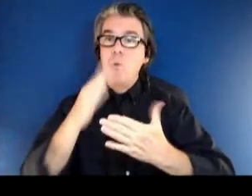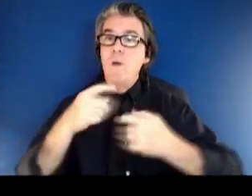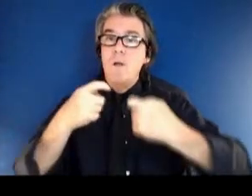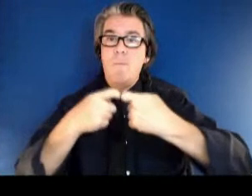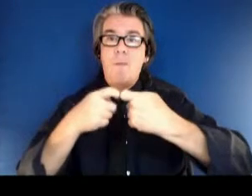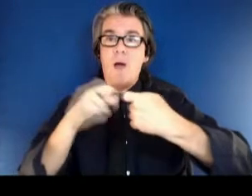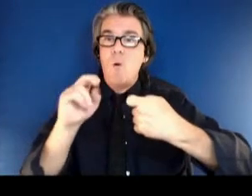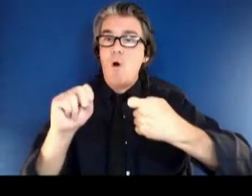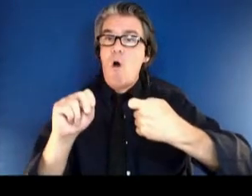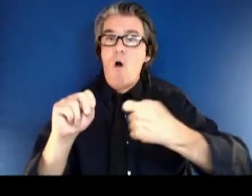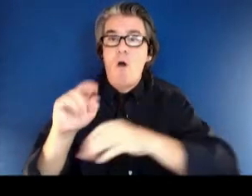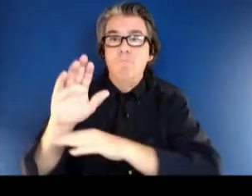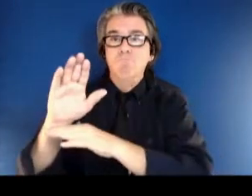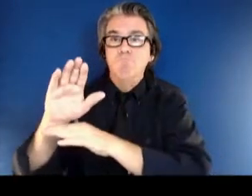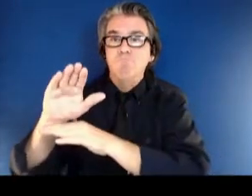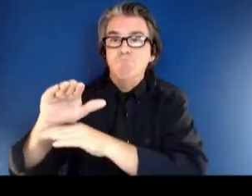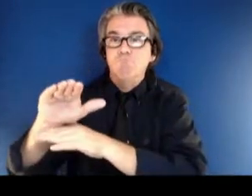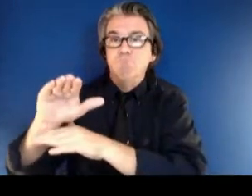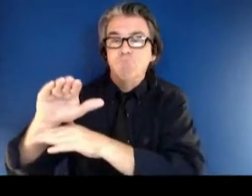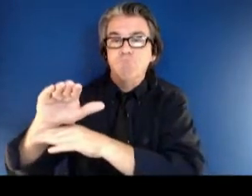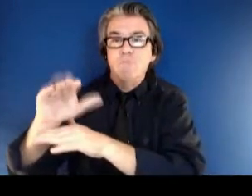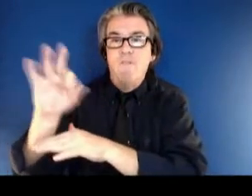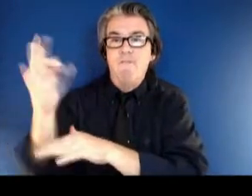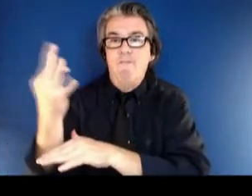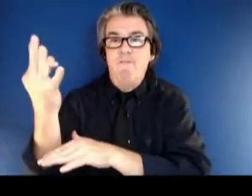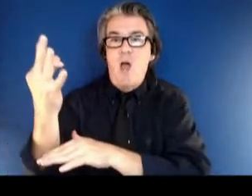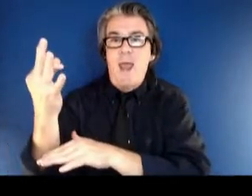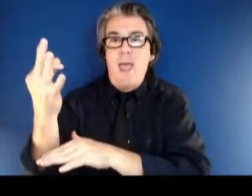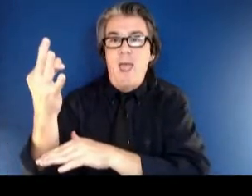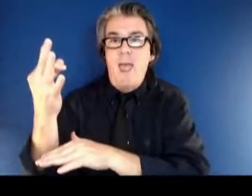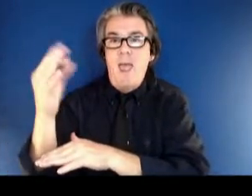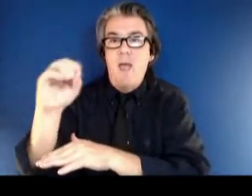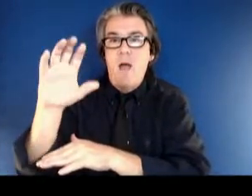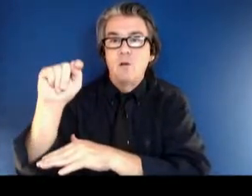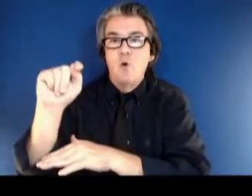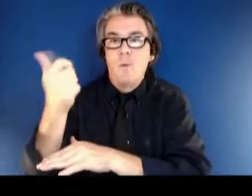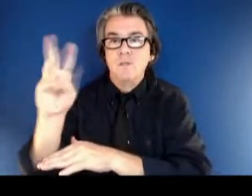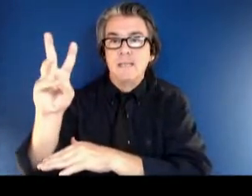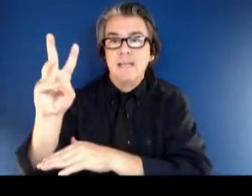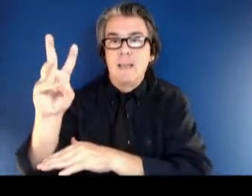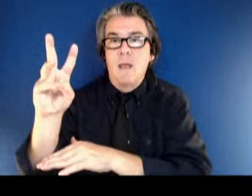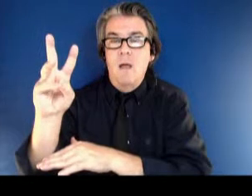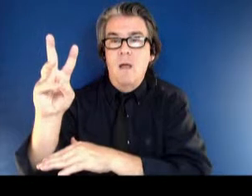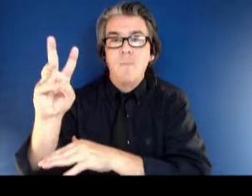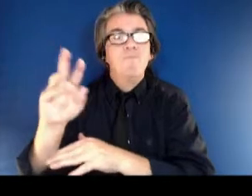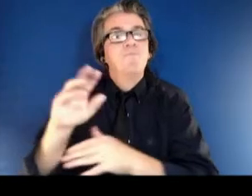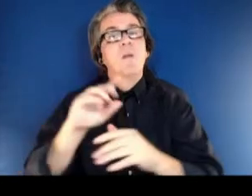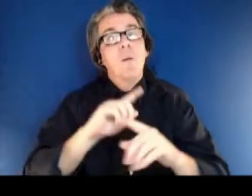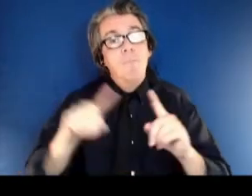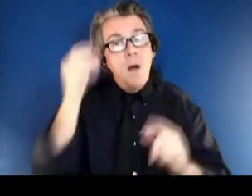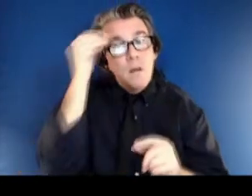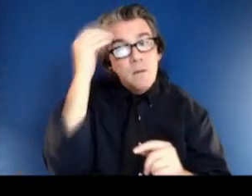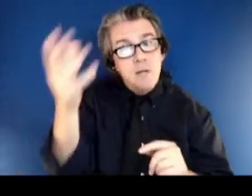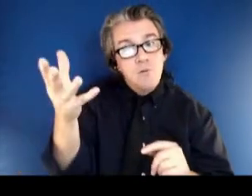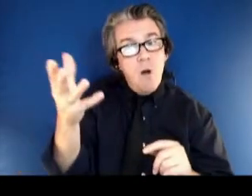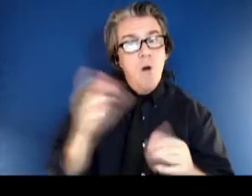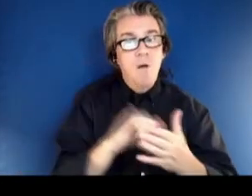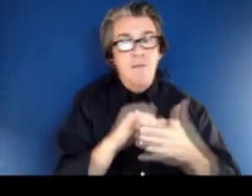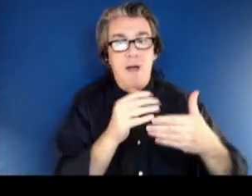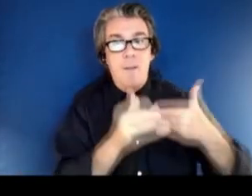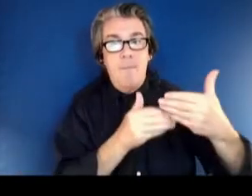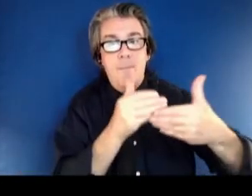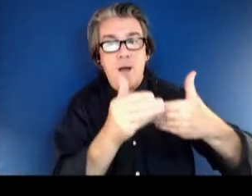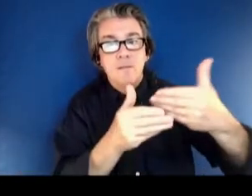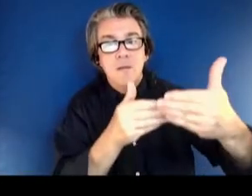day on Friday. Now, having said that, it's a process that takes